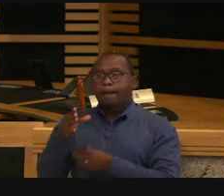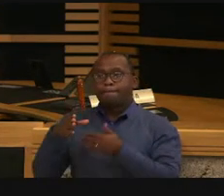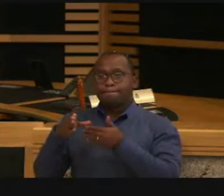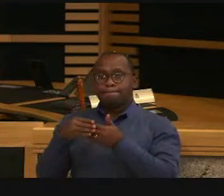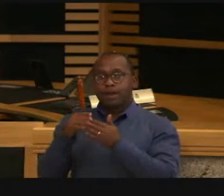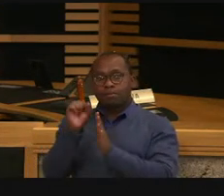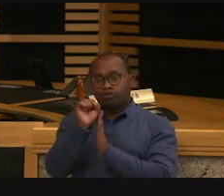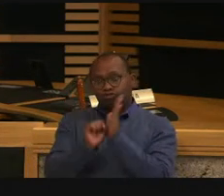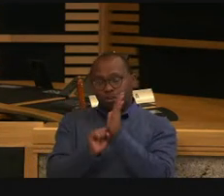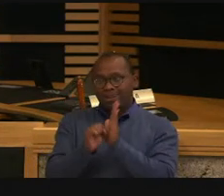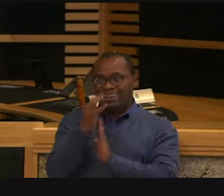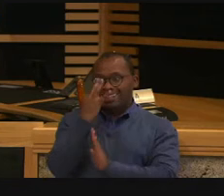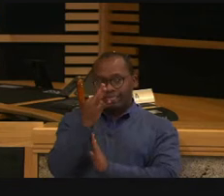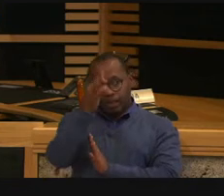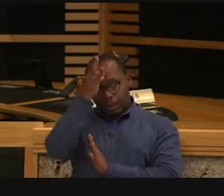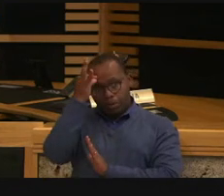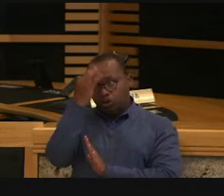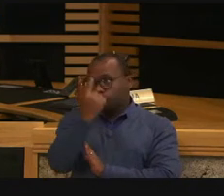you, ma'am.